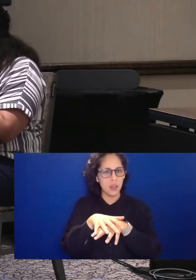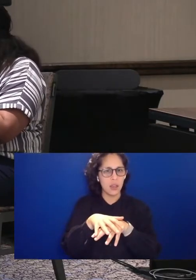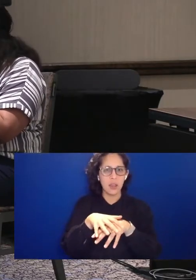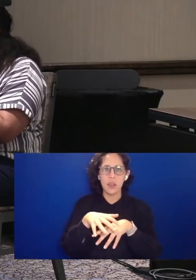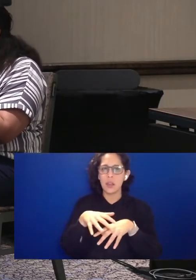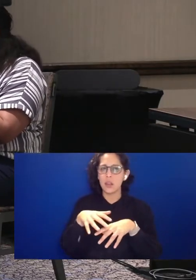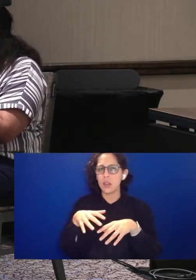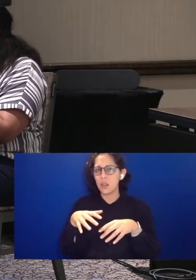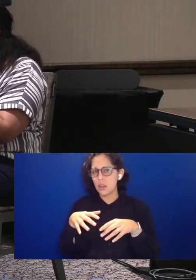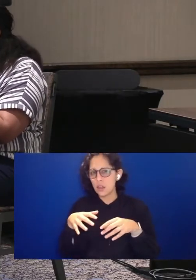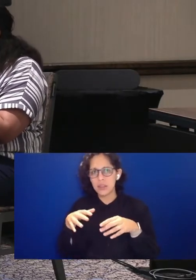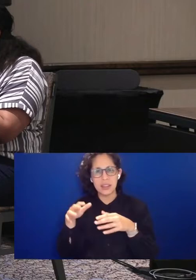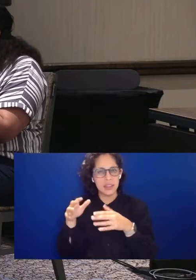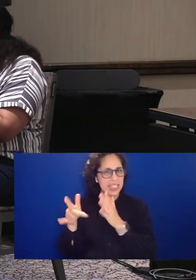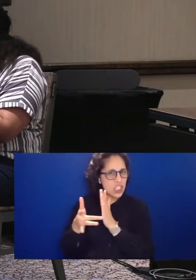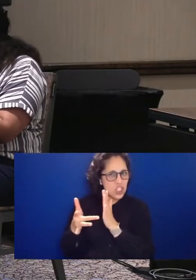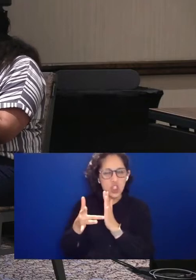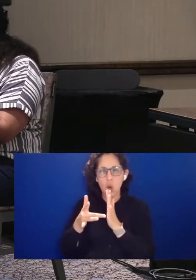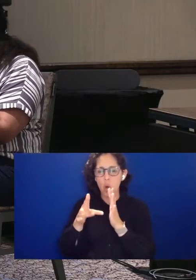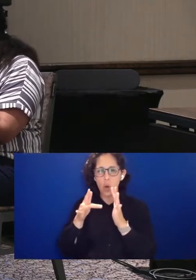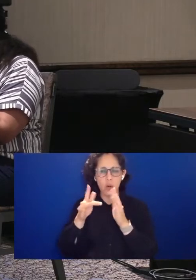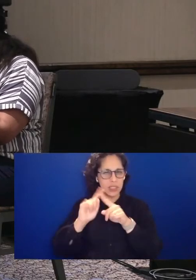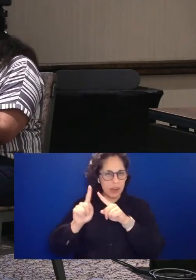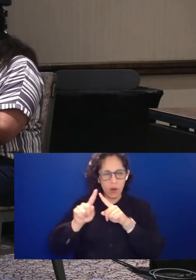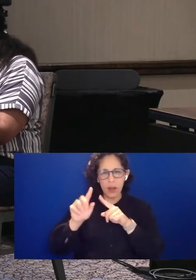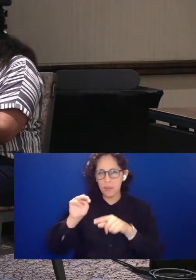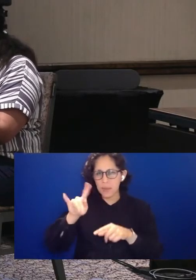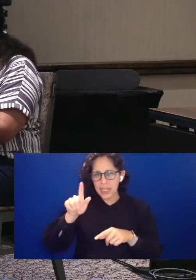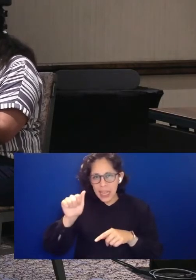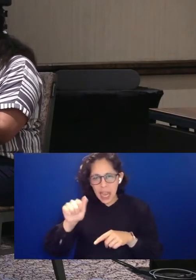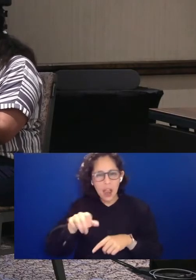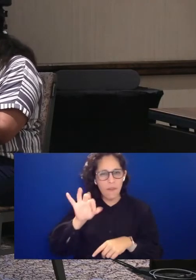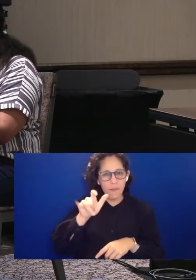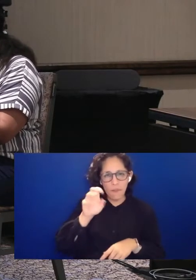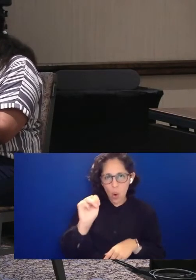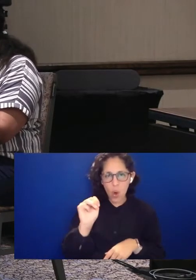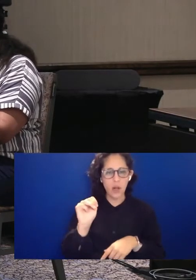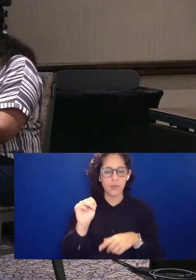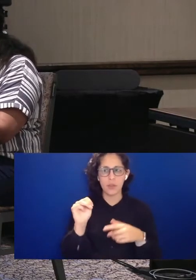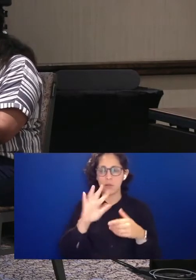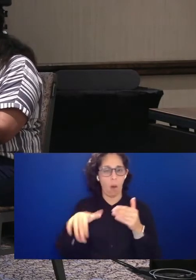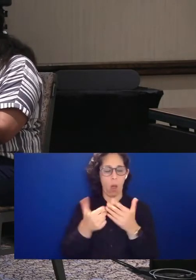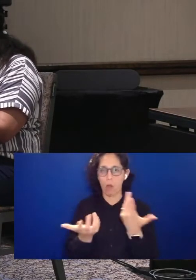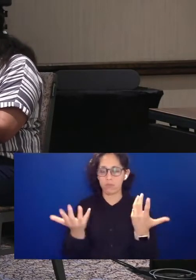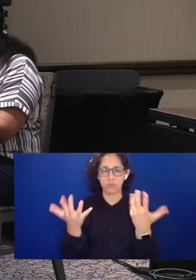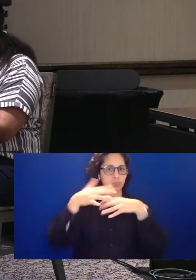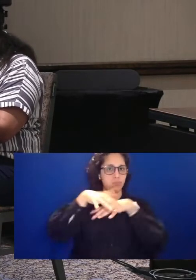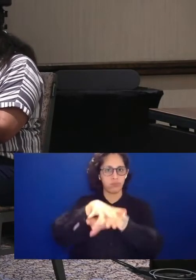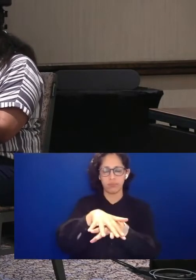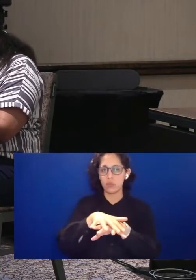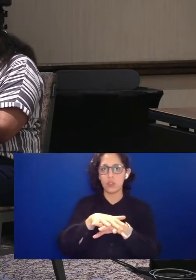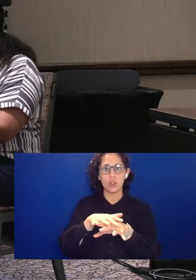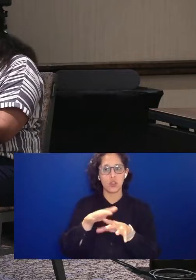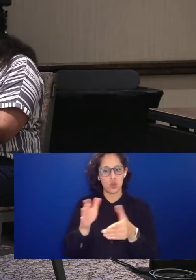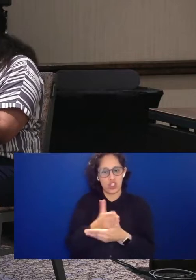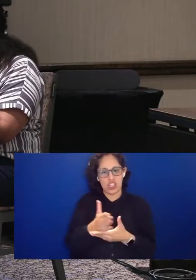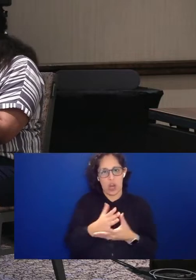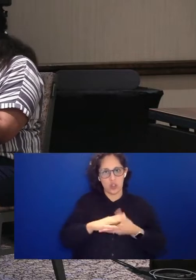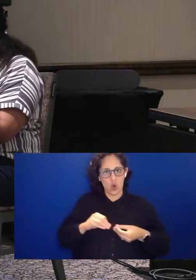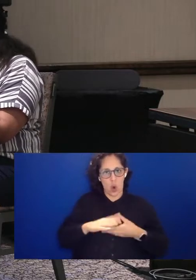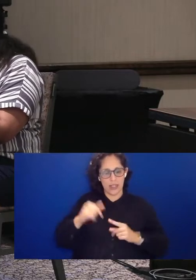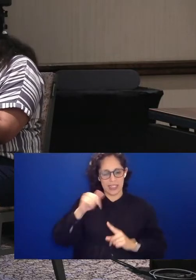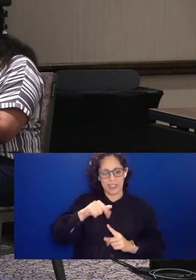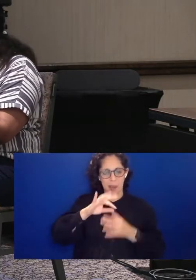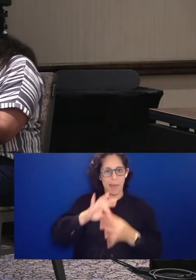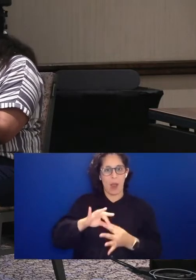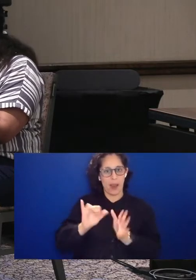and the digital and all of these different forms in order to tell these stories that are about